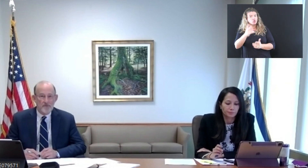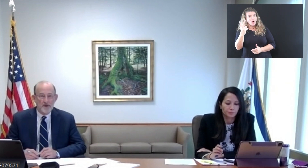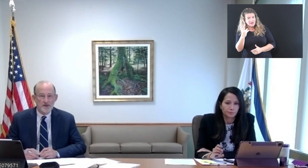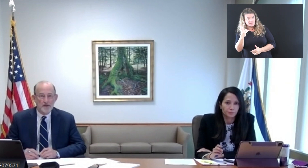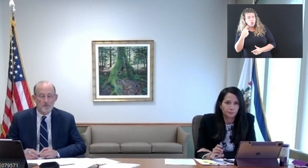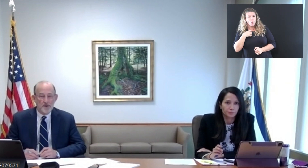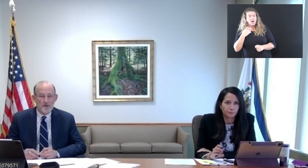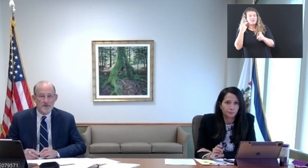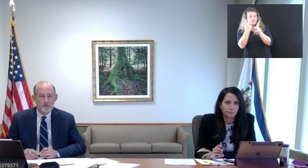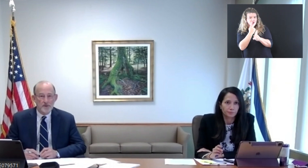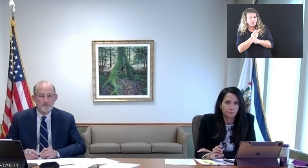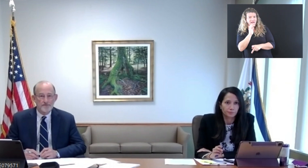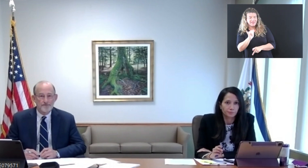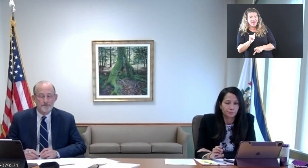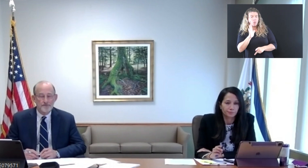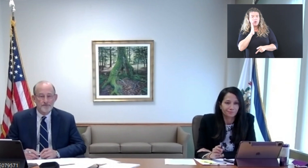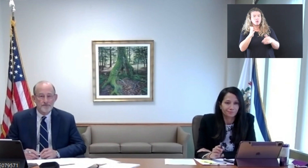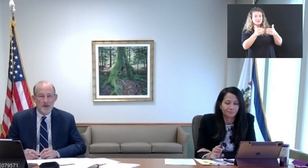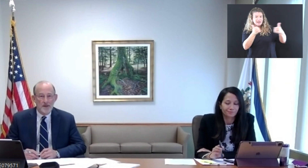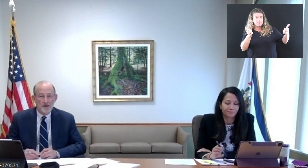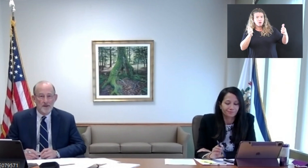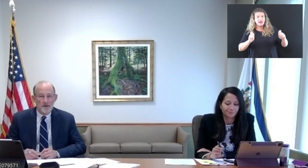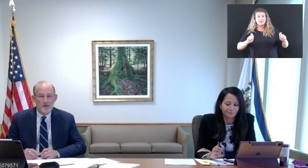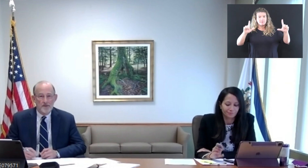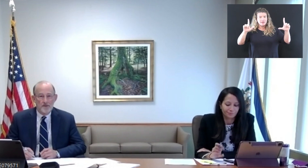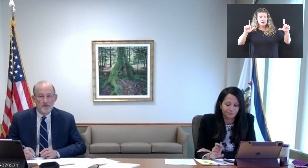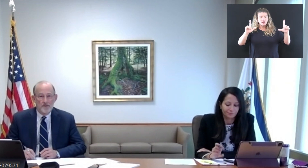have that information up very shortly.